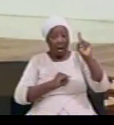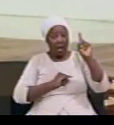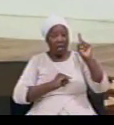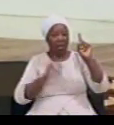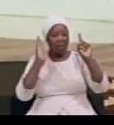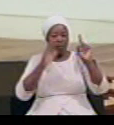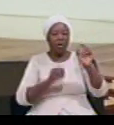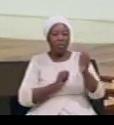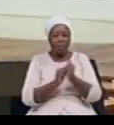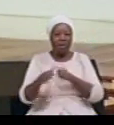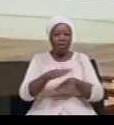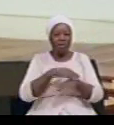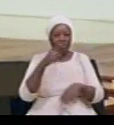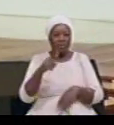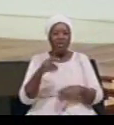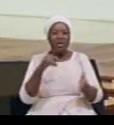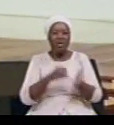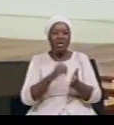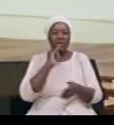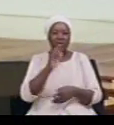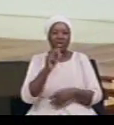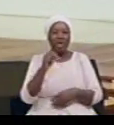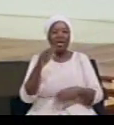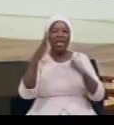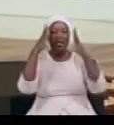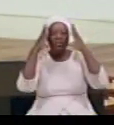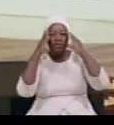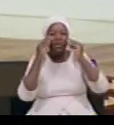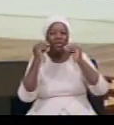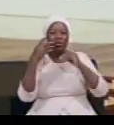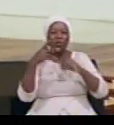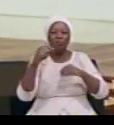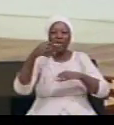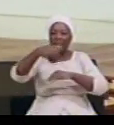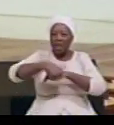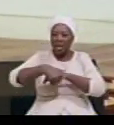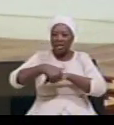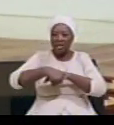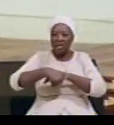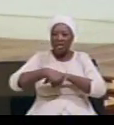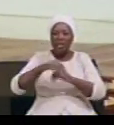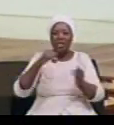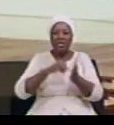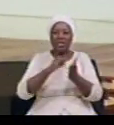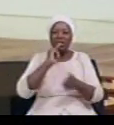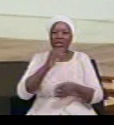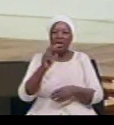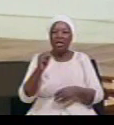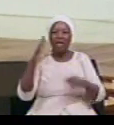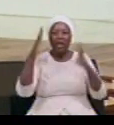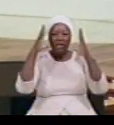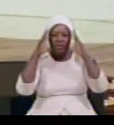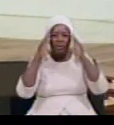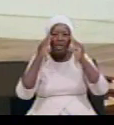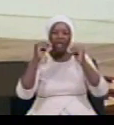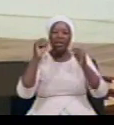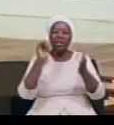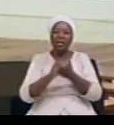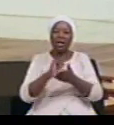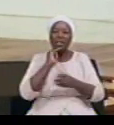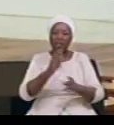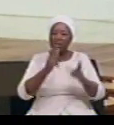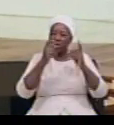It's an experience of a night. It's an experience that is